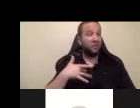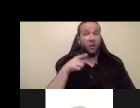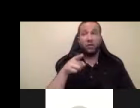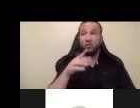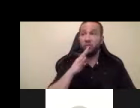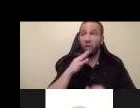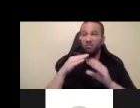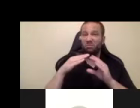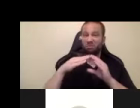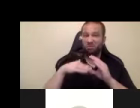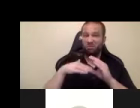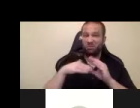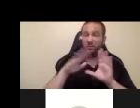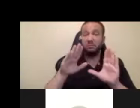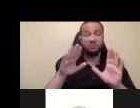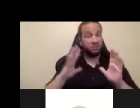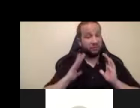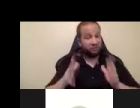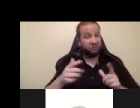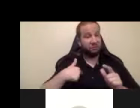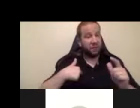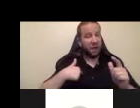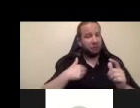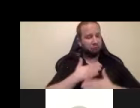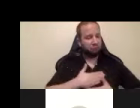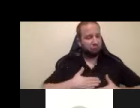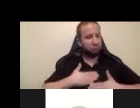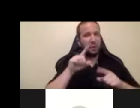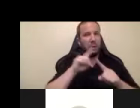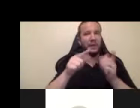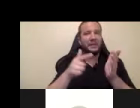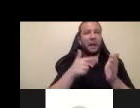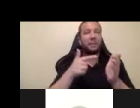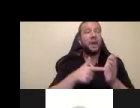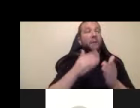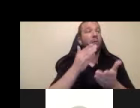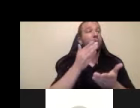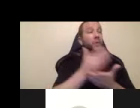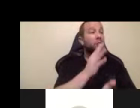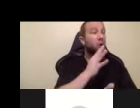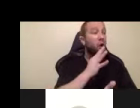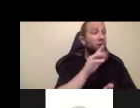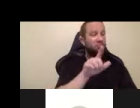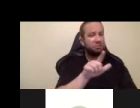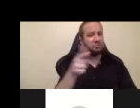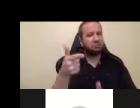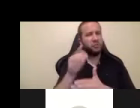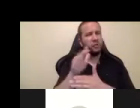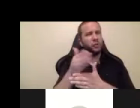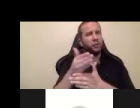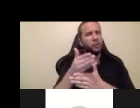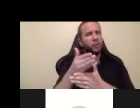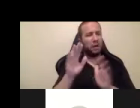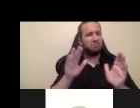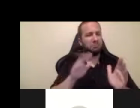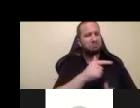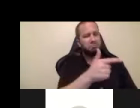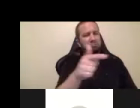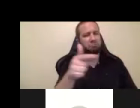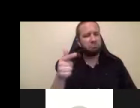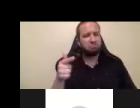well, that's okay, and we welcome it. You may want to step back some and let someone else talk more, and then